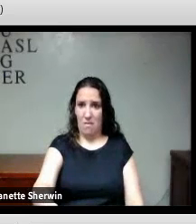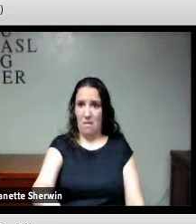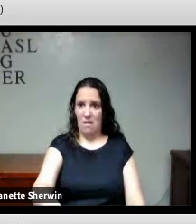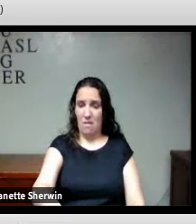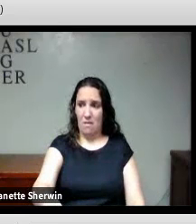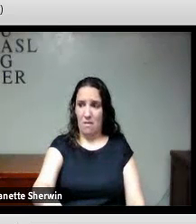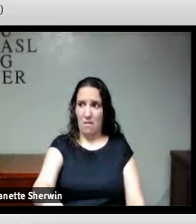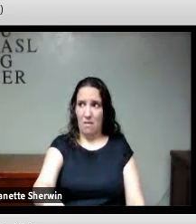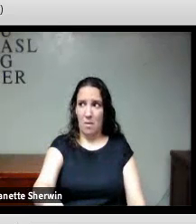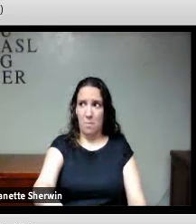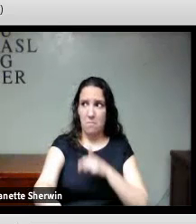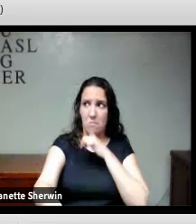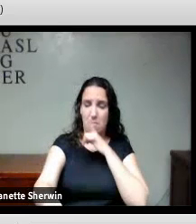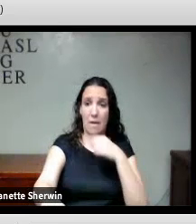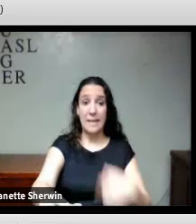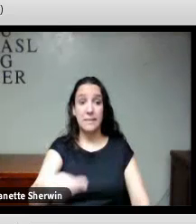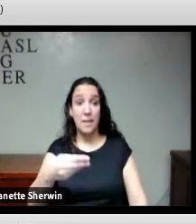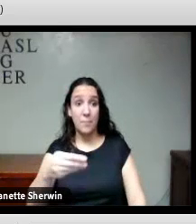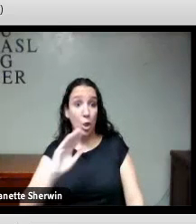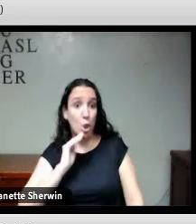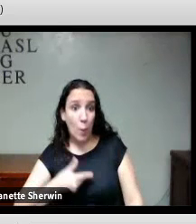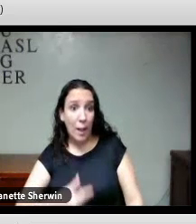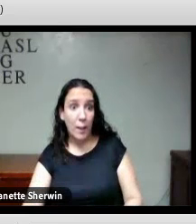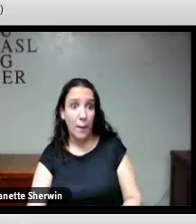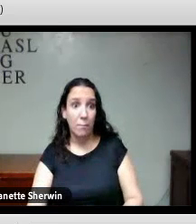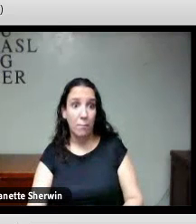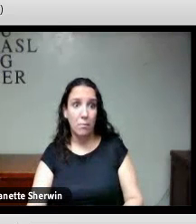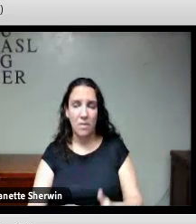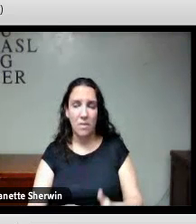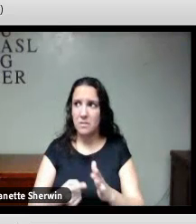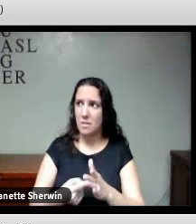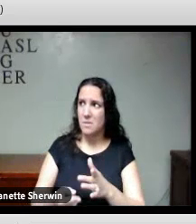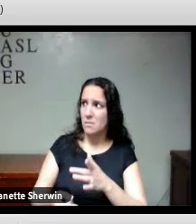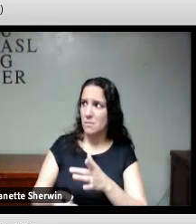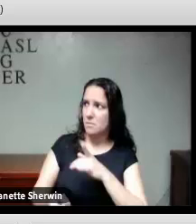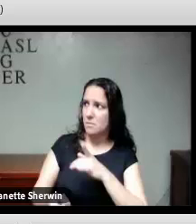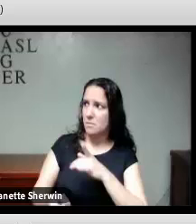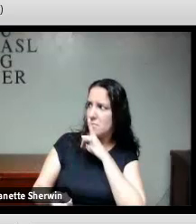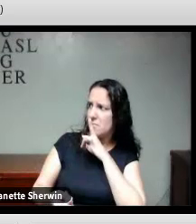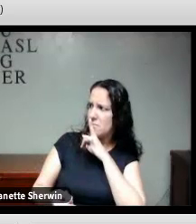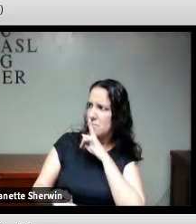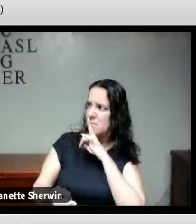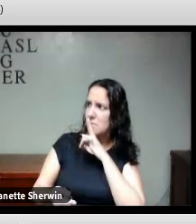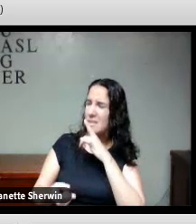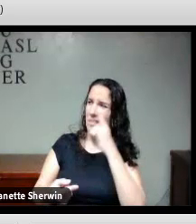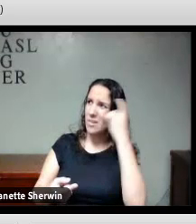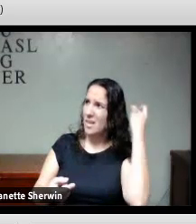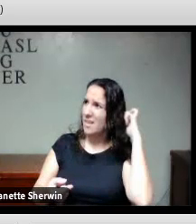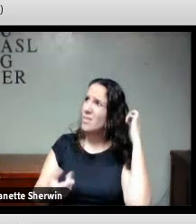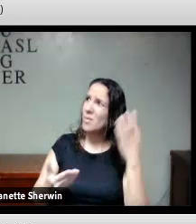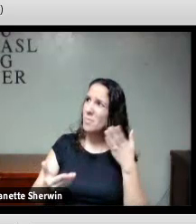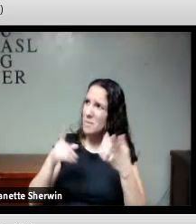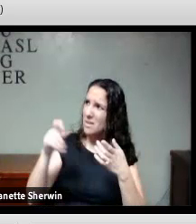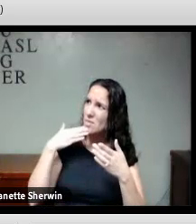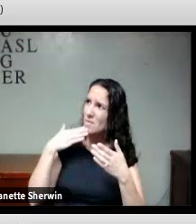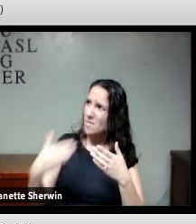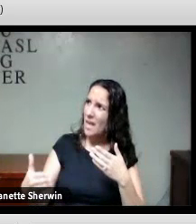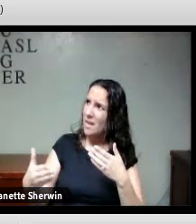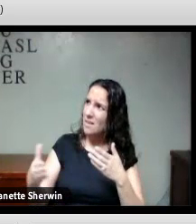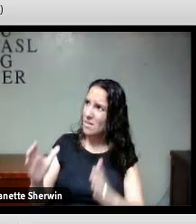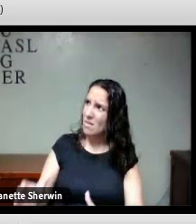But she said every once in a while they'll kind of grin like, uh-oh, I probably should have thanked my customer. And I thought that was a really good point. So